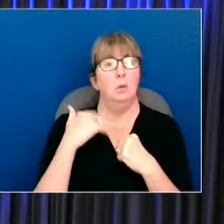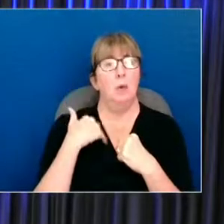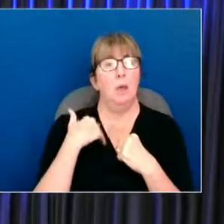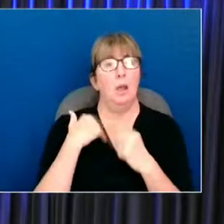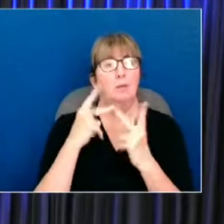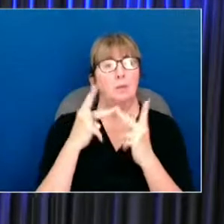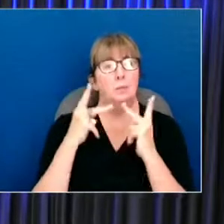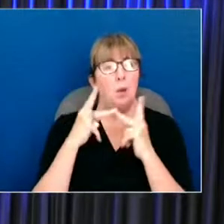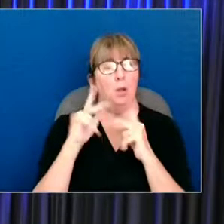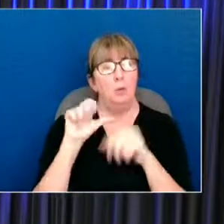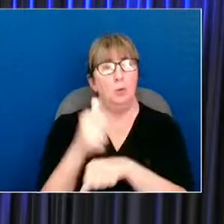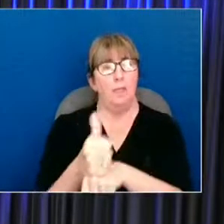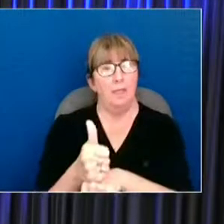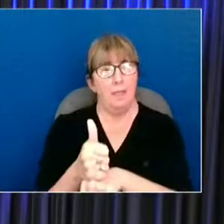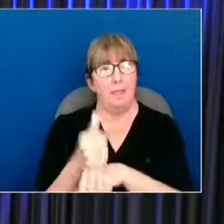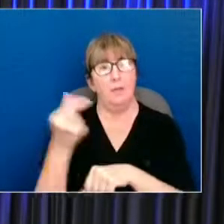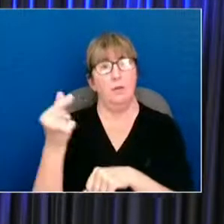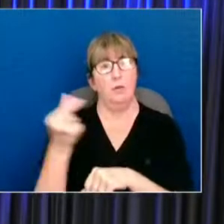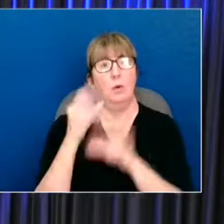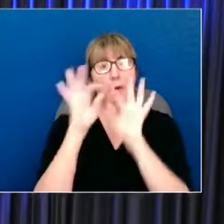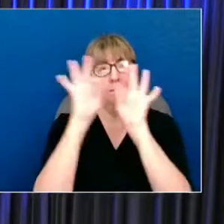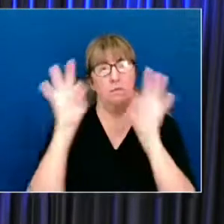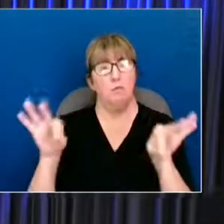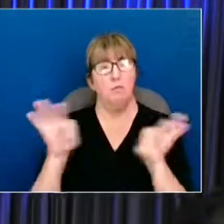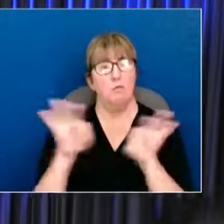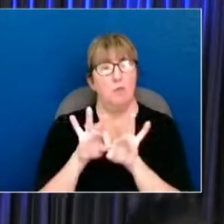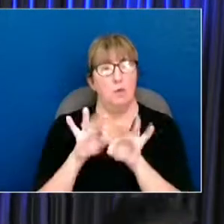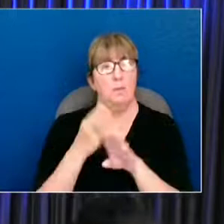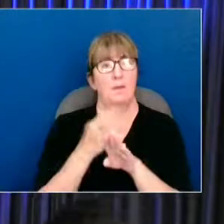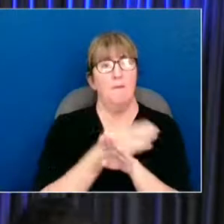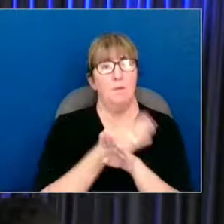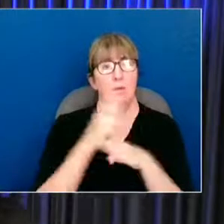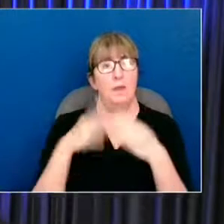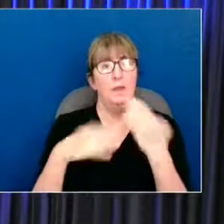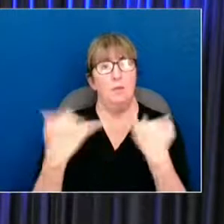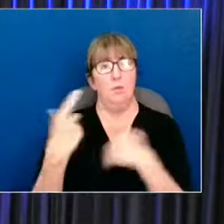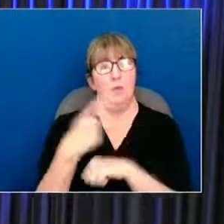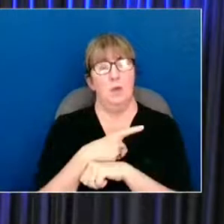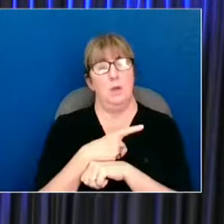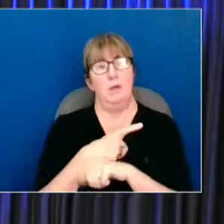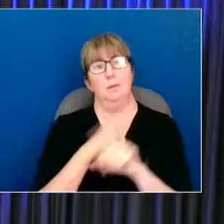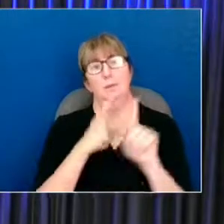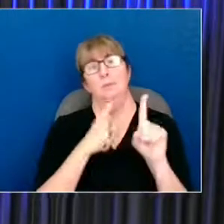that the Granicus frame somewhere before the end of the day. That is my task.